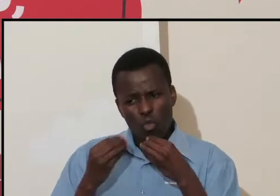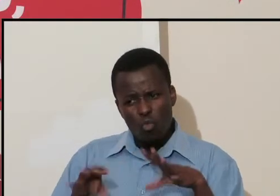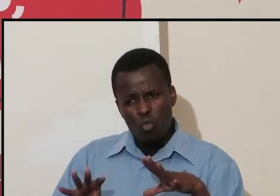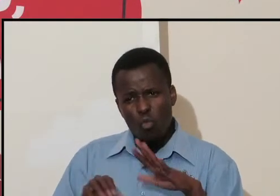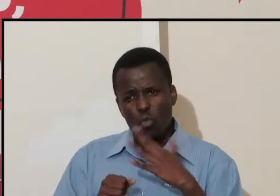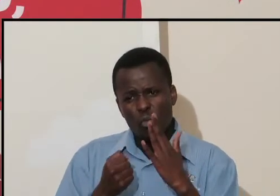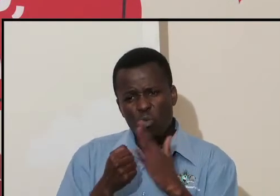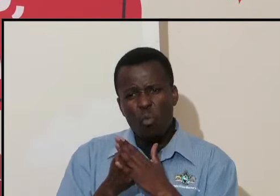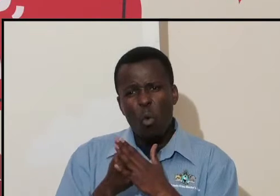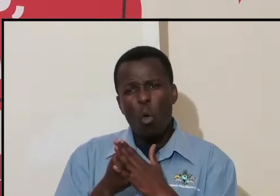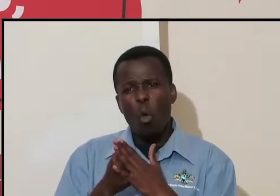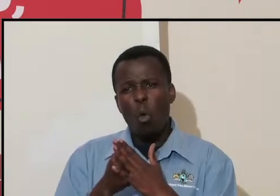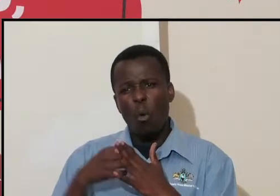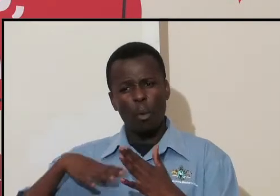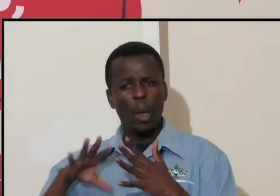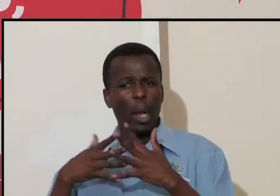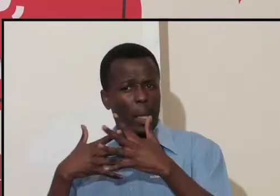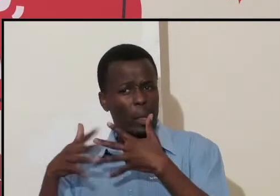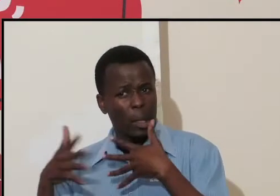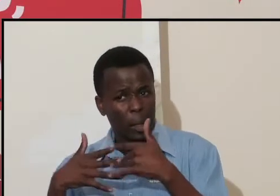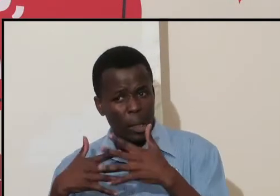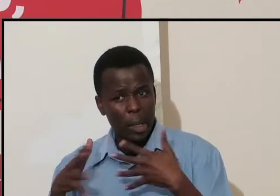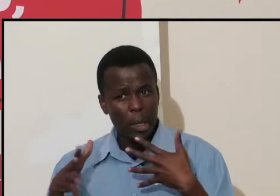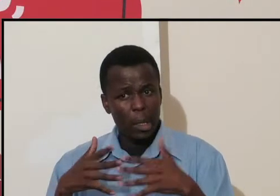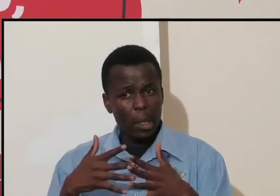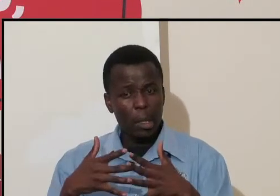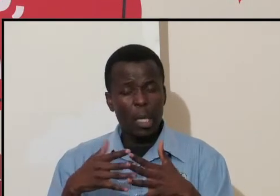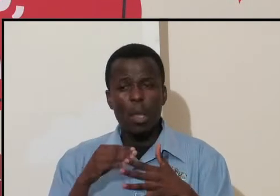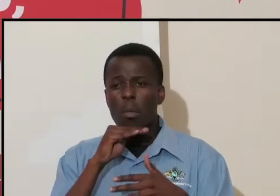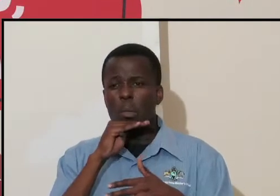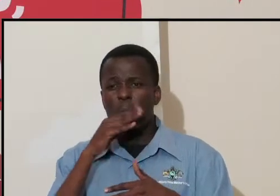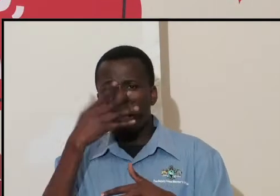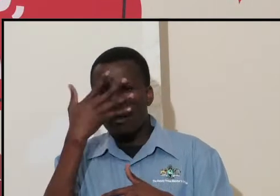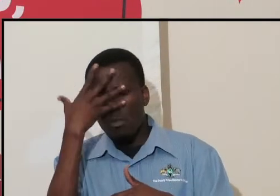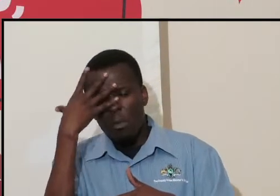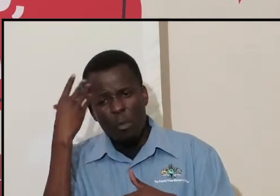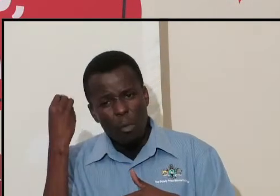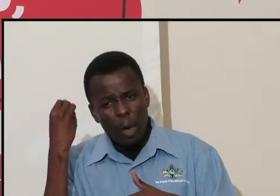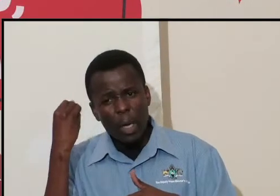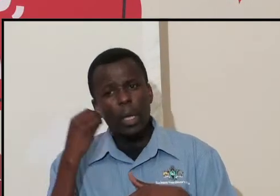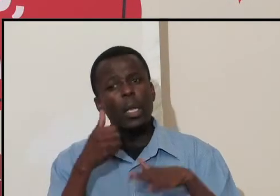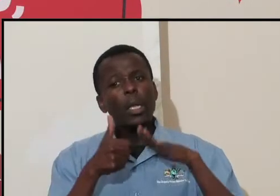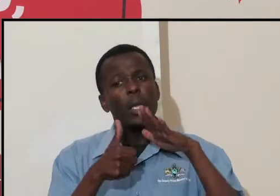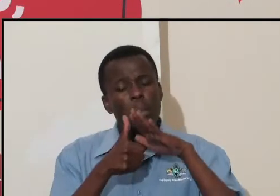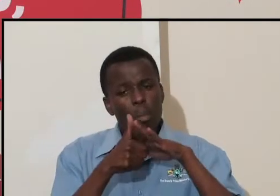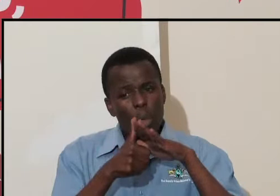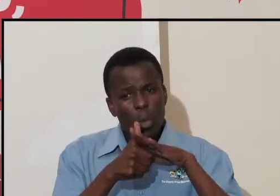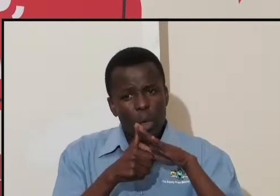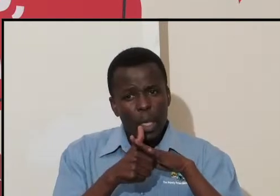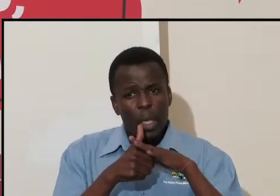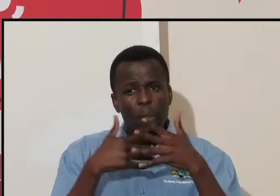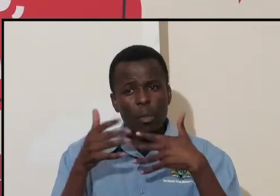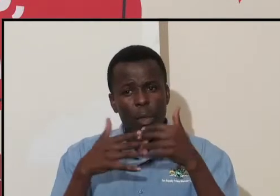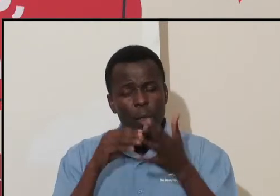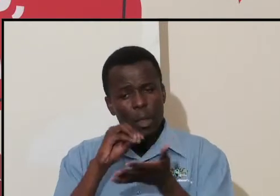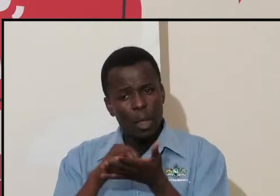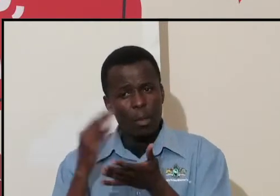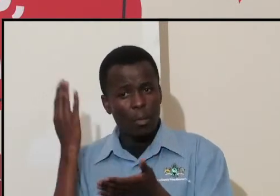matter now and forget about the things that mattered yesterday and will matter tomorrow.